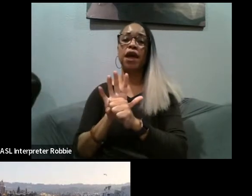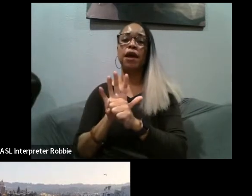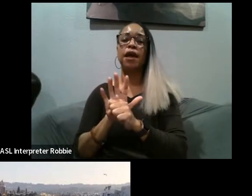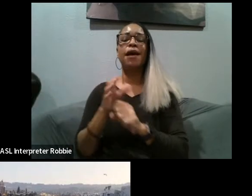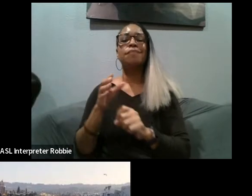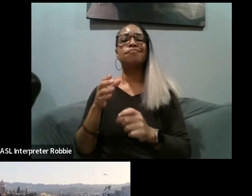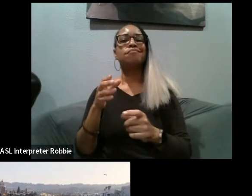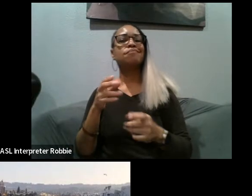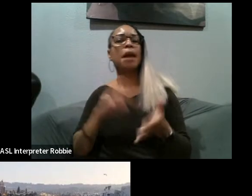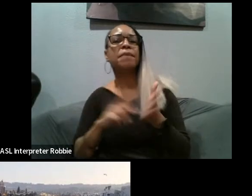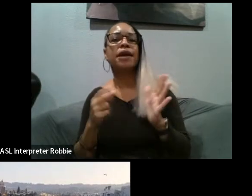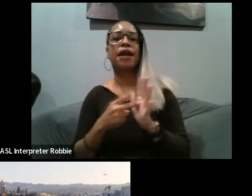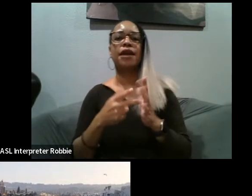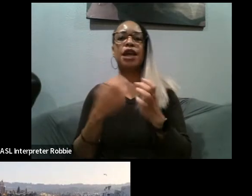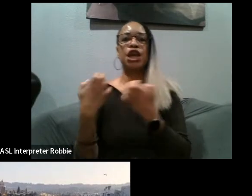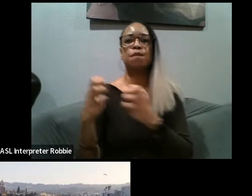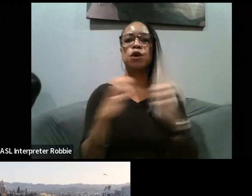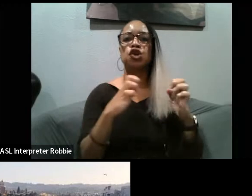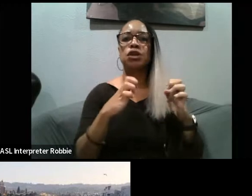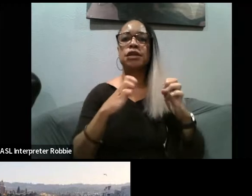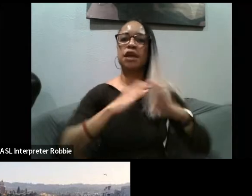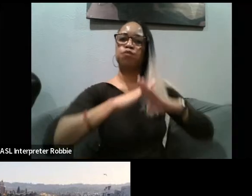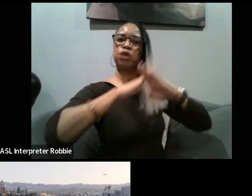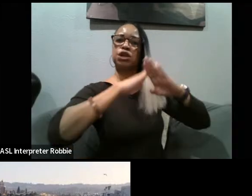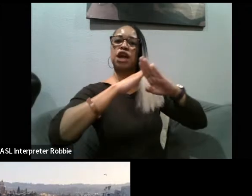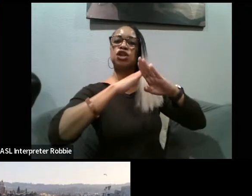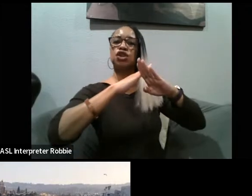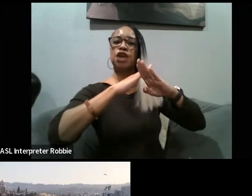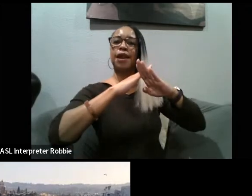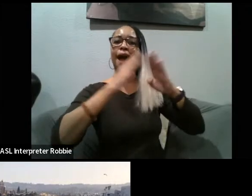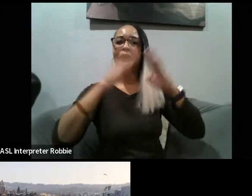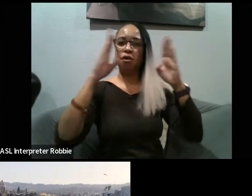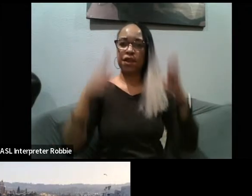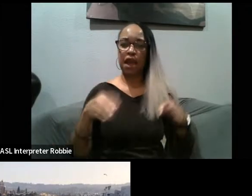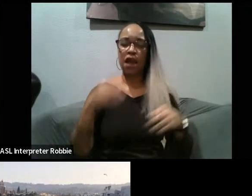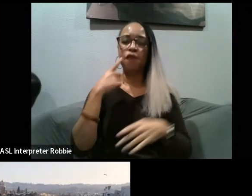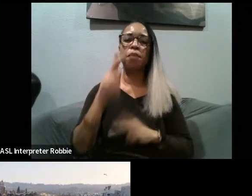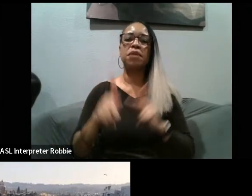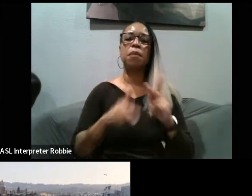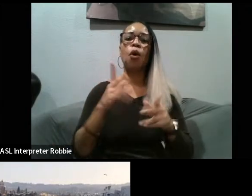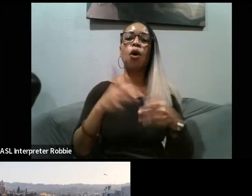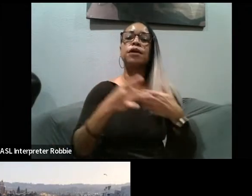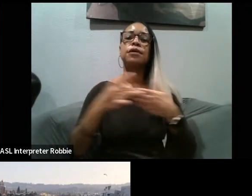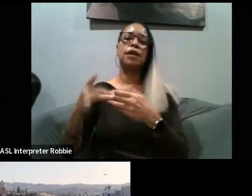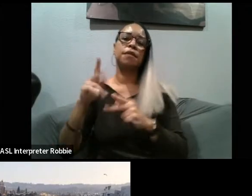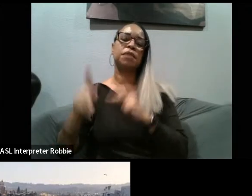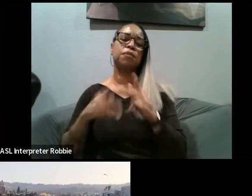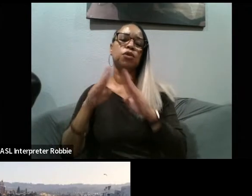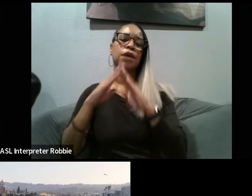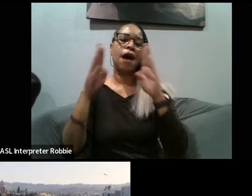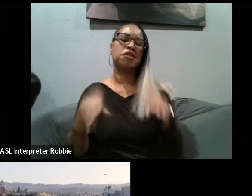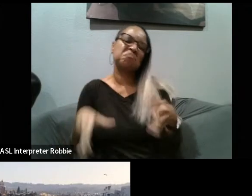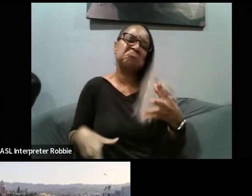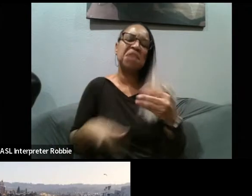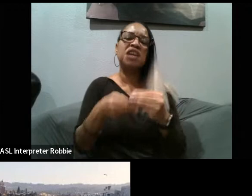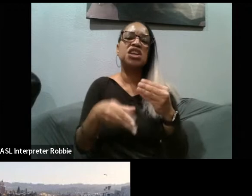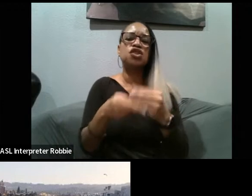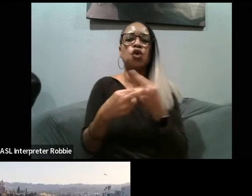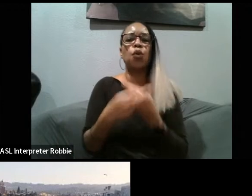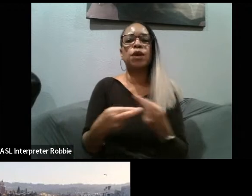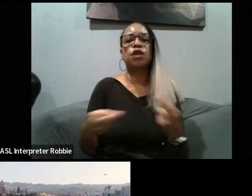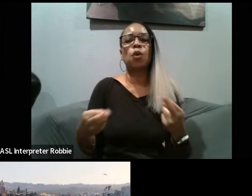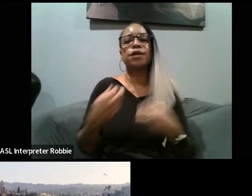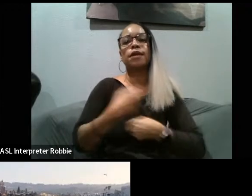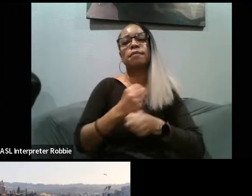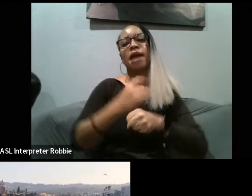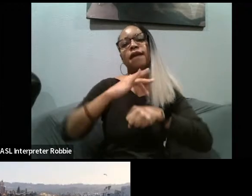emergency shelter options that are helping to lead people into housing. So there was some additional resources that were made available